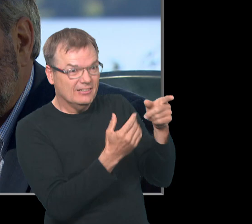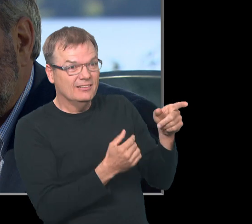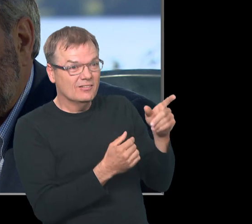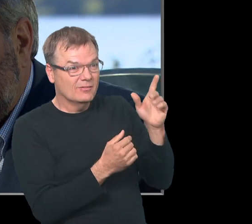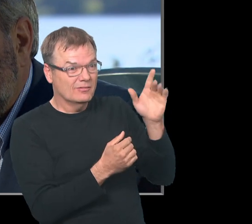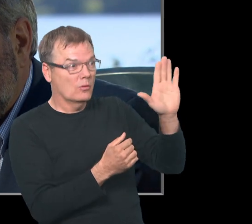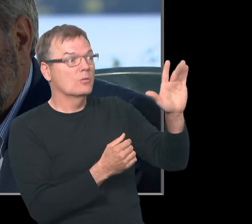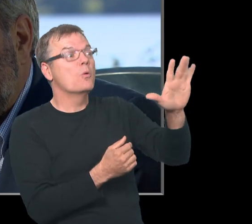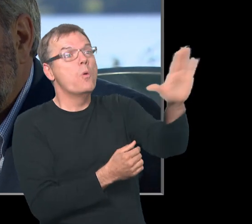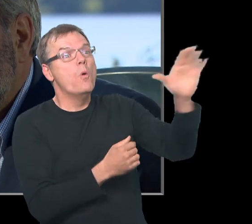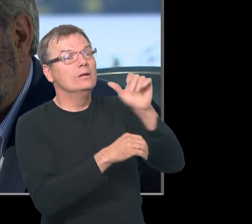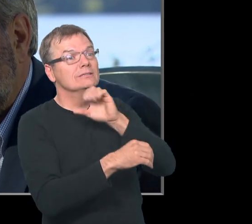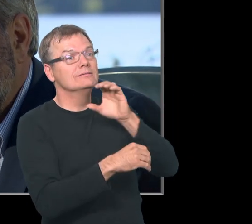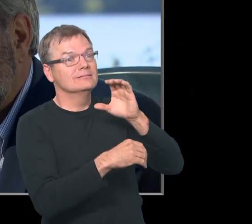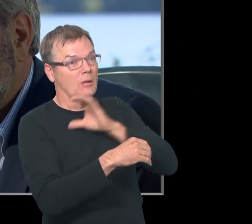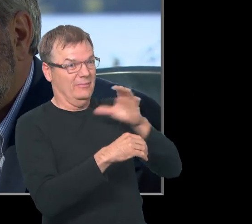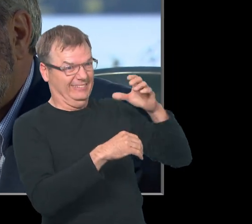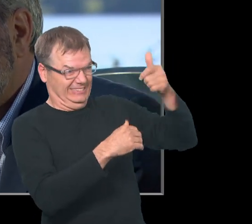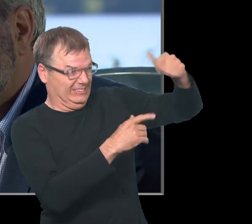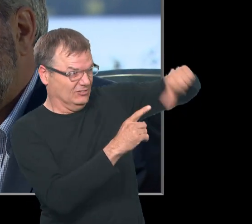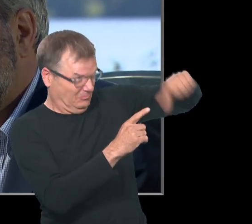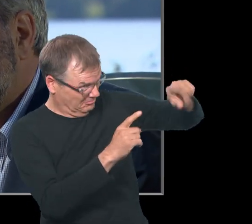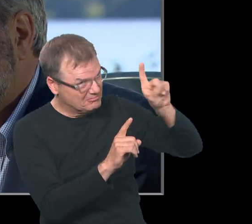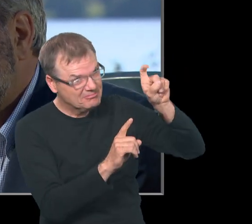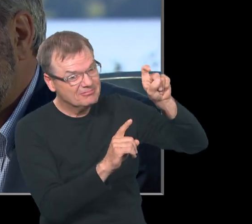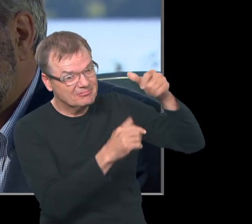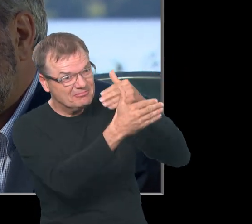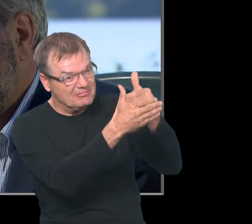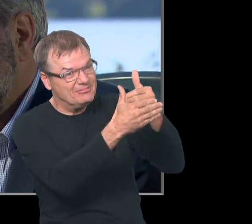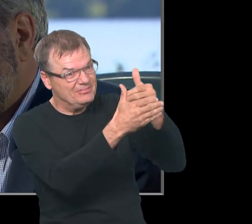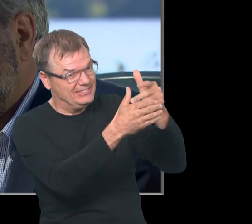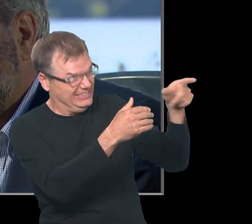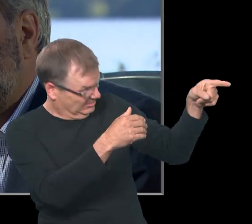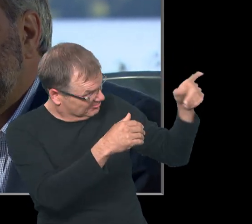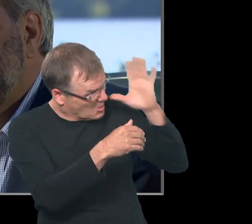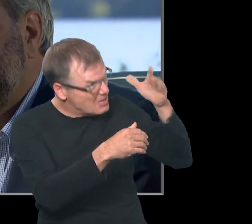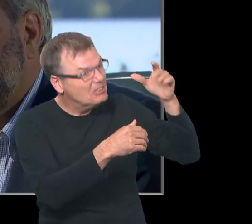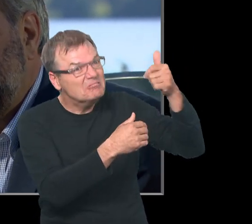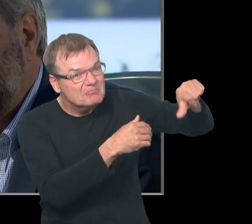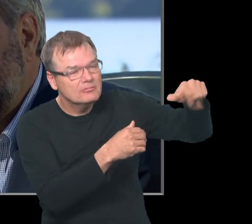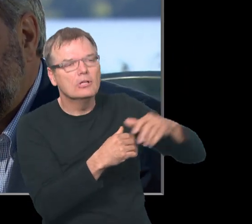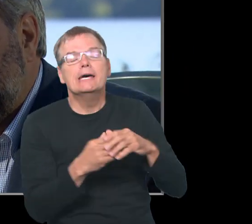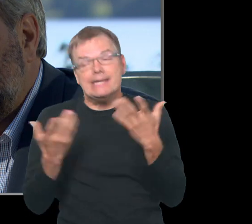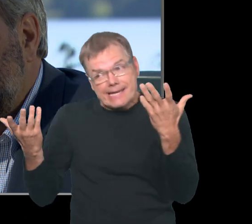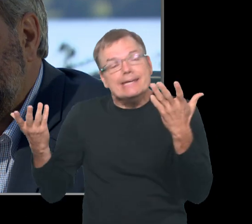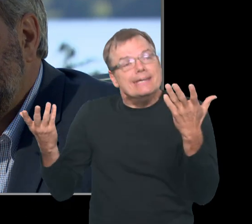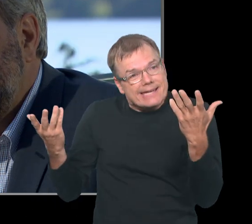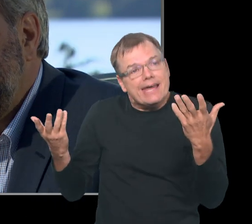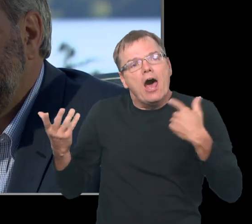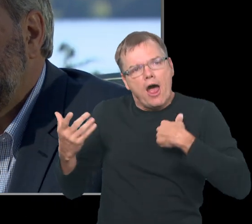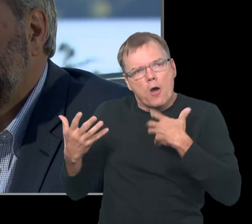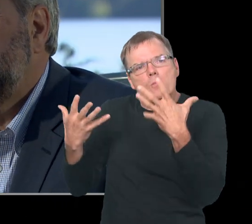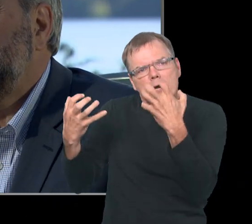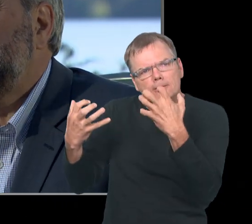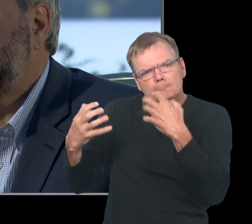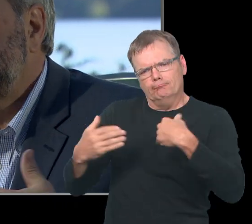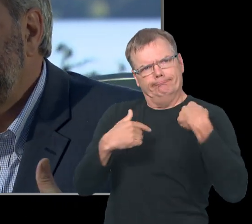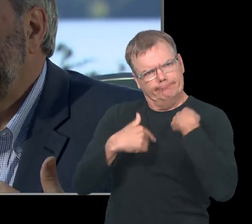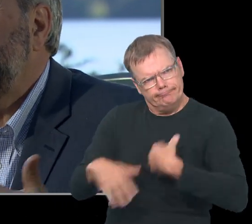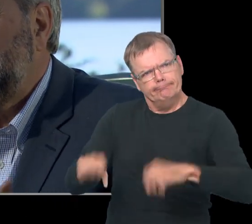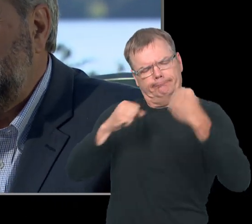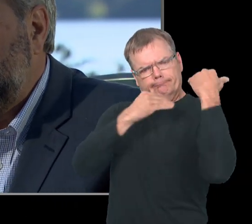unelected, unaccountable senators. You're right. That's been a long-standing position of our party. For once, I agreed with Mr. Harper because he chose